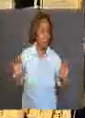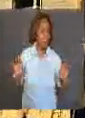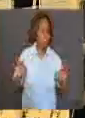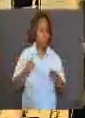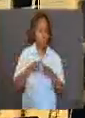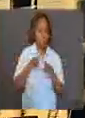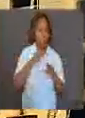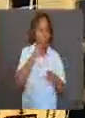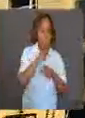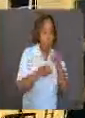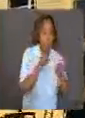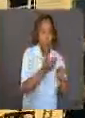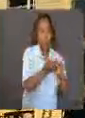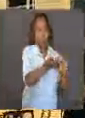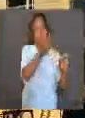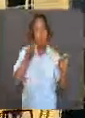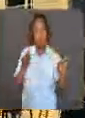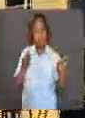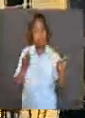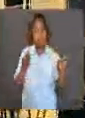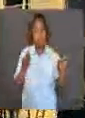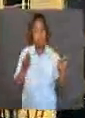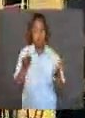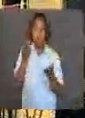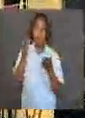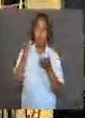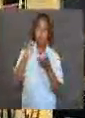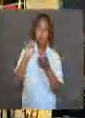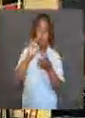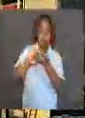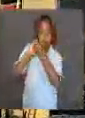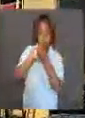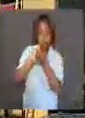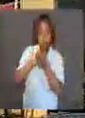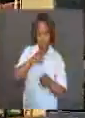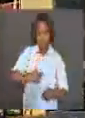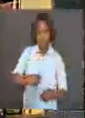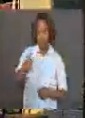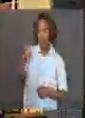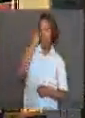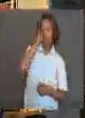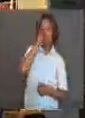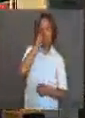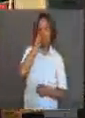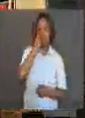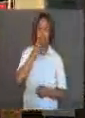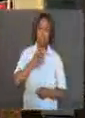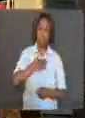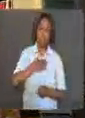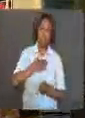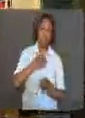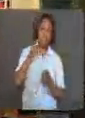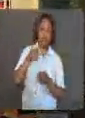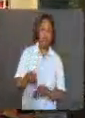Before you go out, a community member asks you to help complete